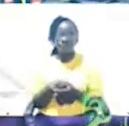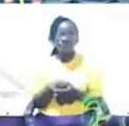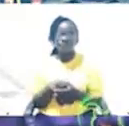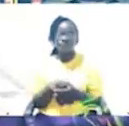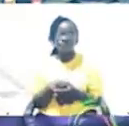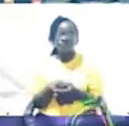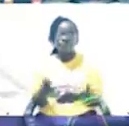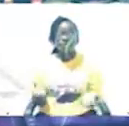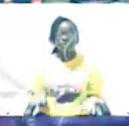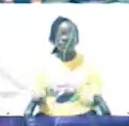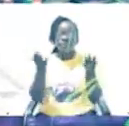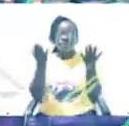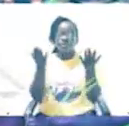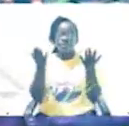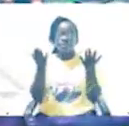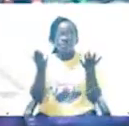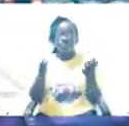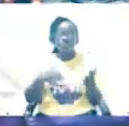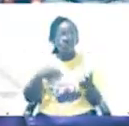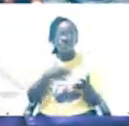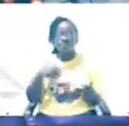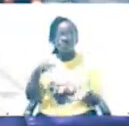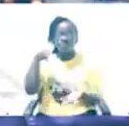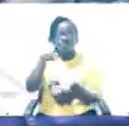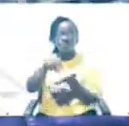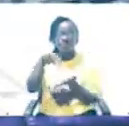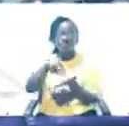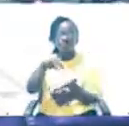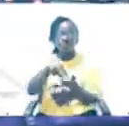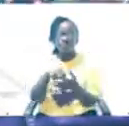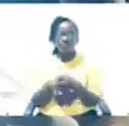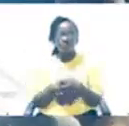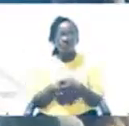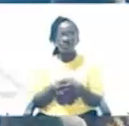Rise up on your feet. If you are here.